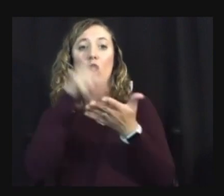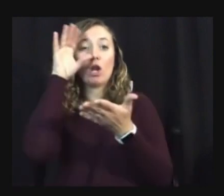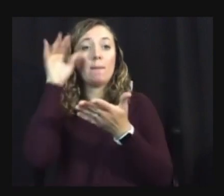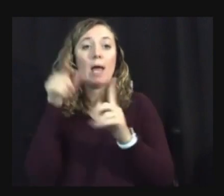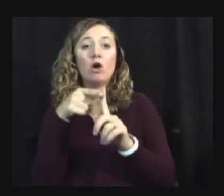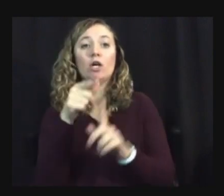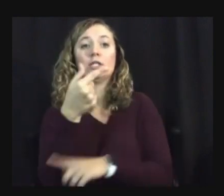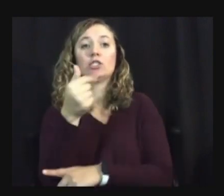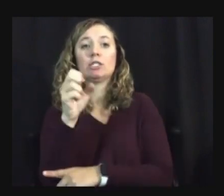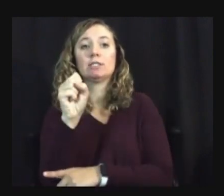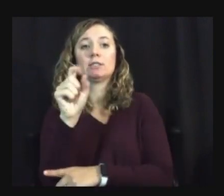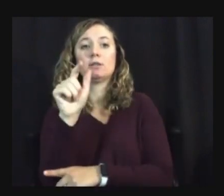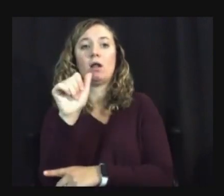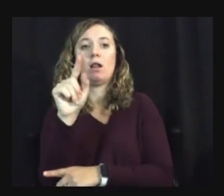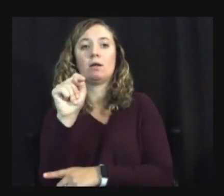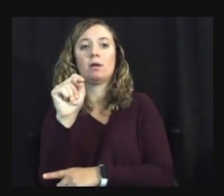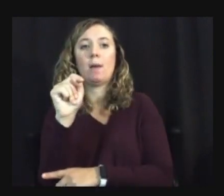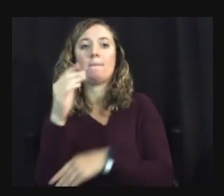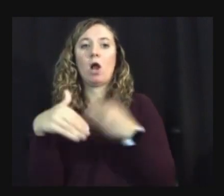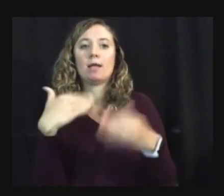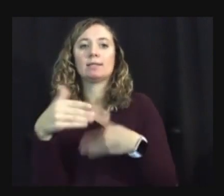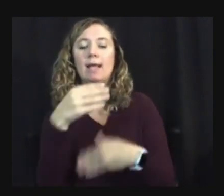good Facebook group